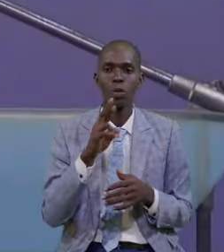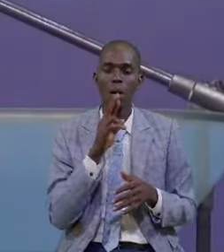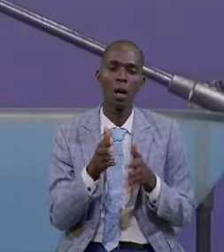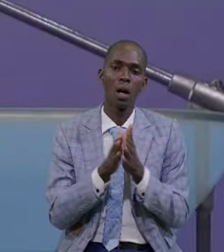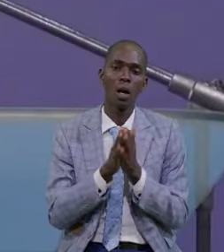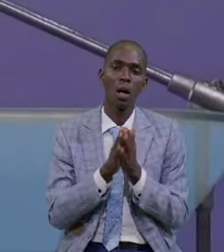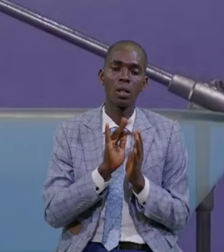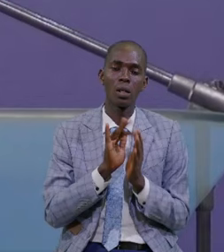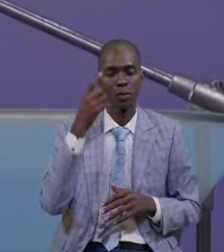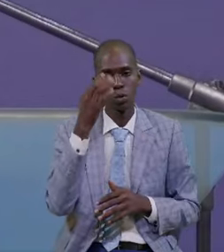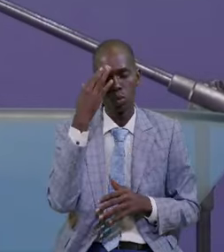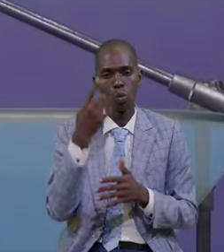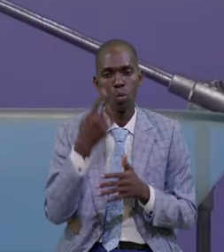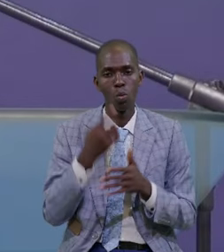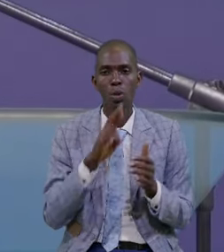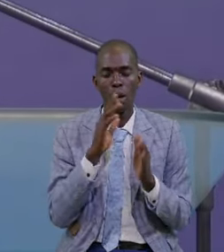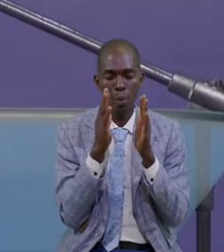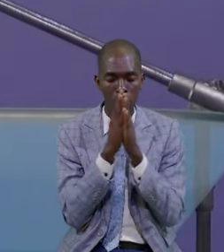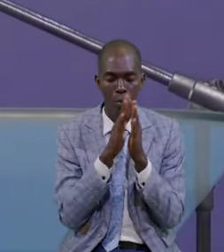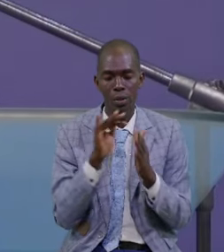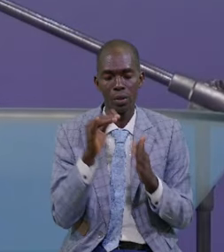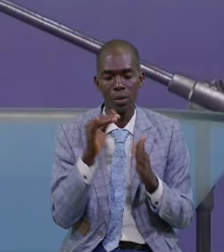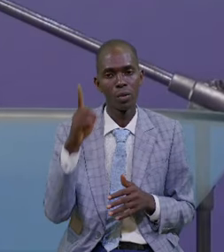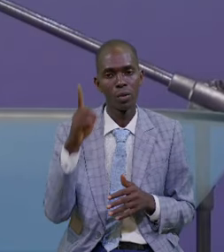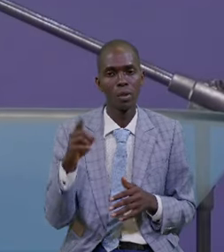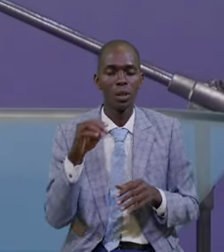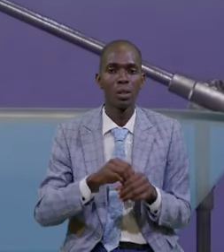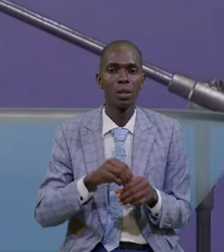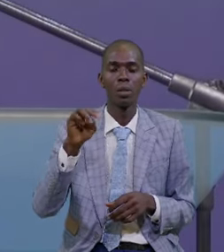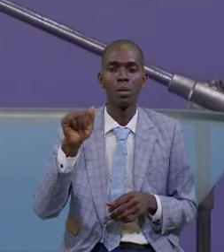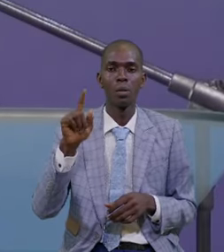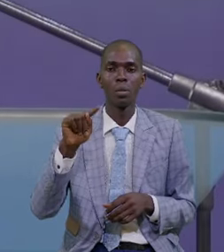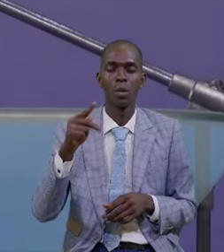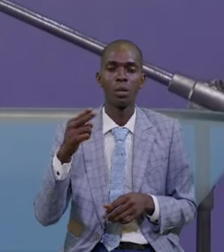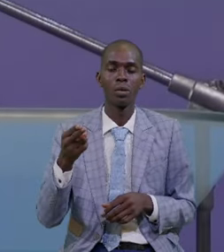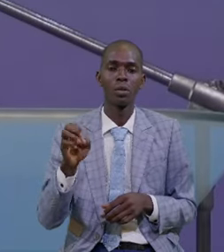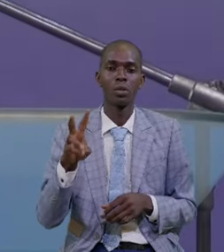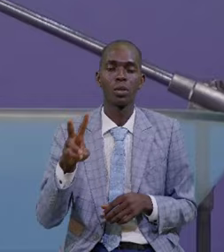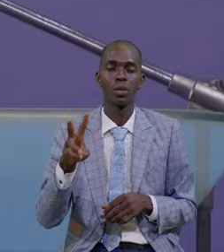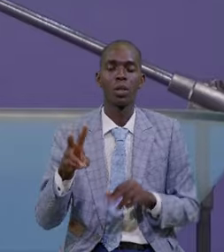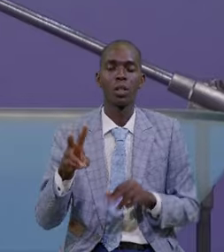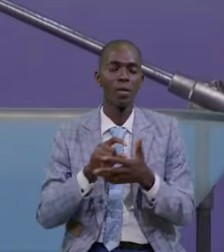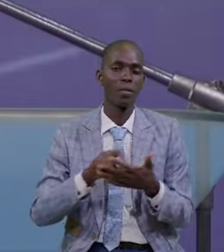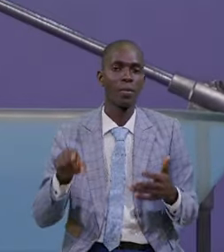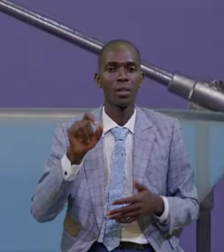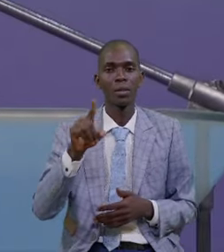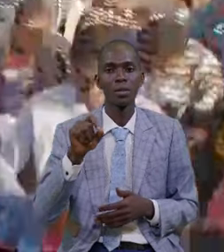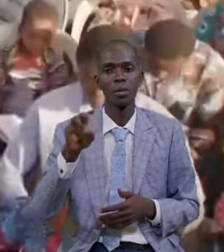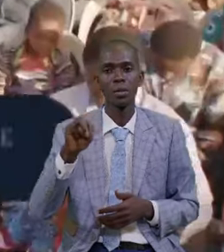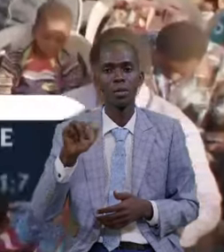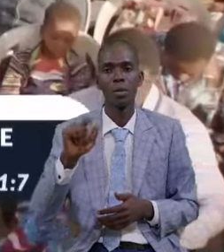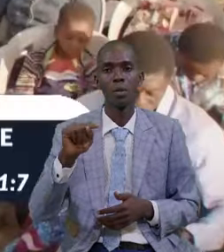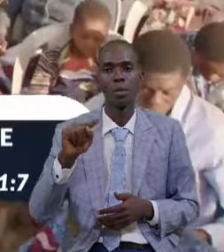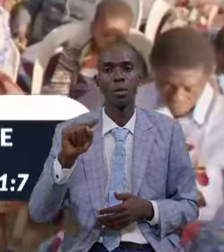are asking for. Matthew chapter 3. And I'm reading from verse 11. Matthew